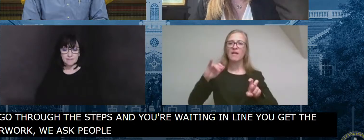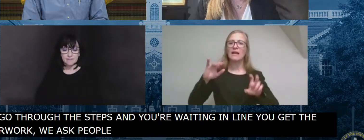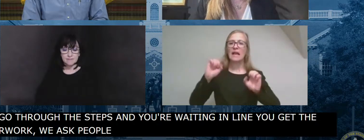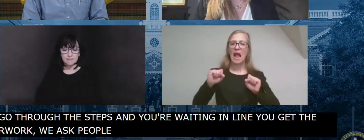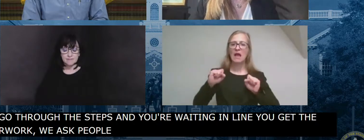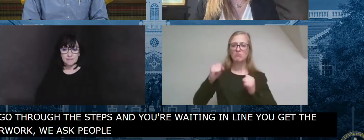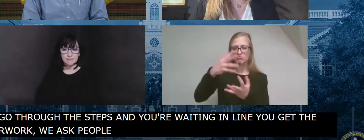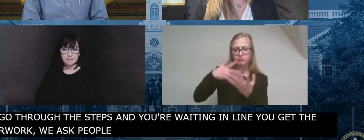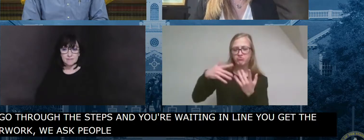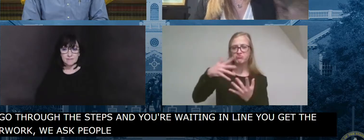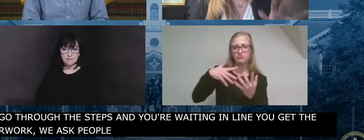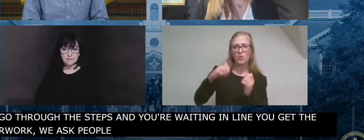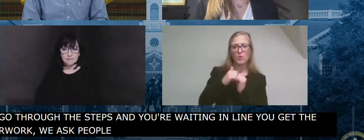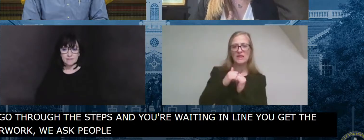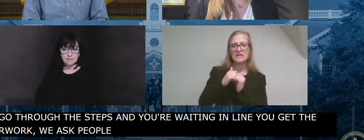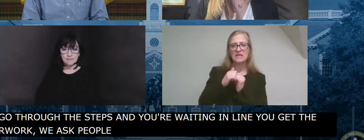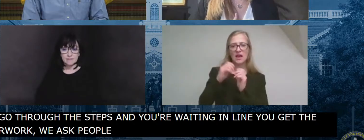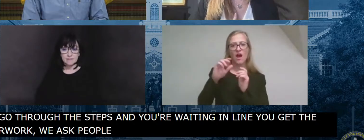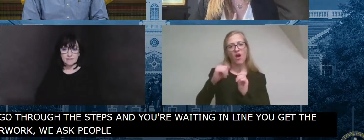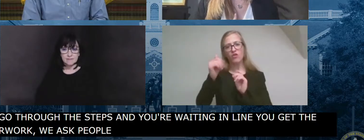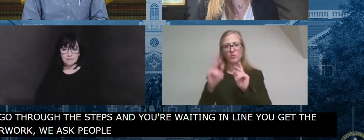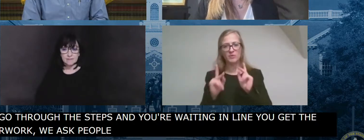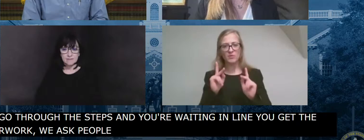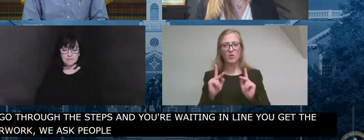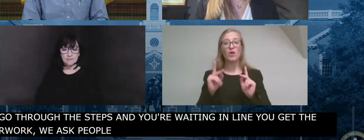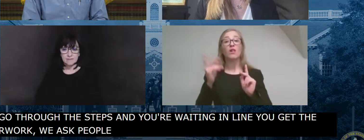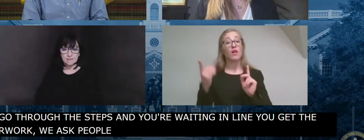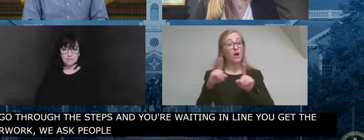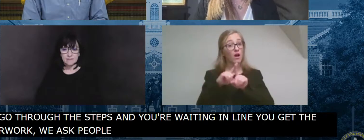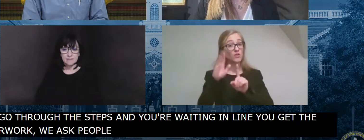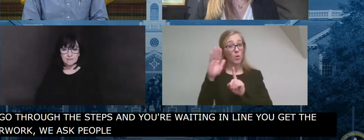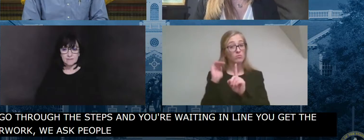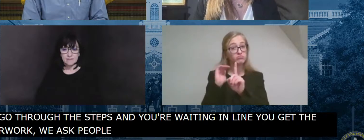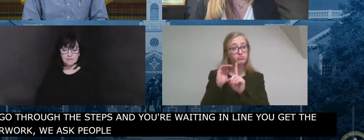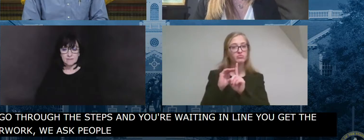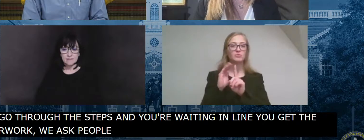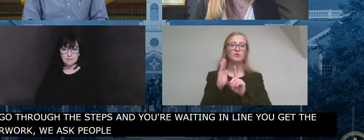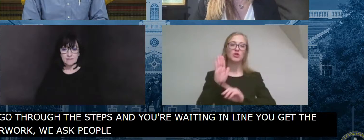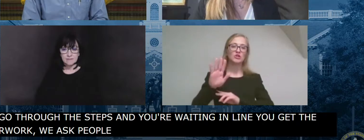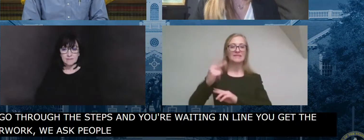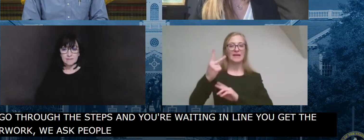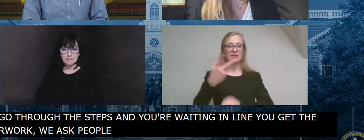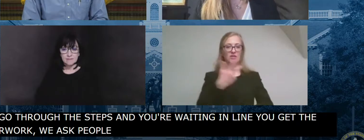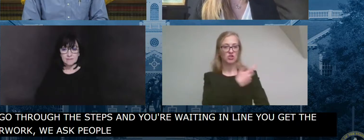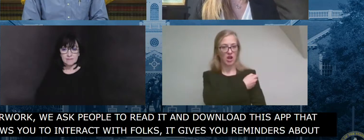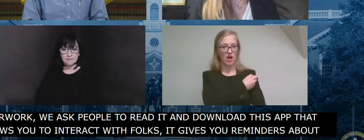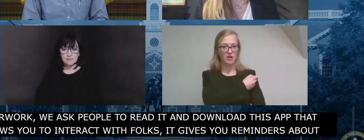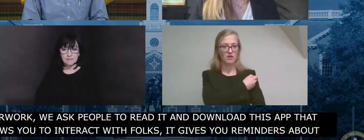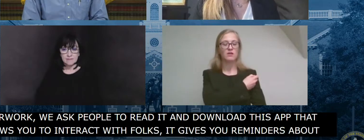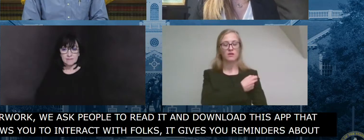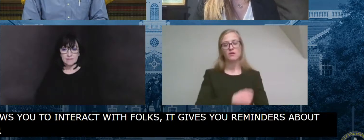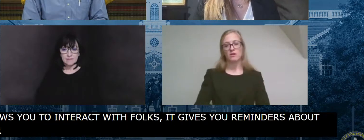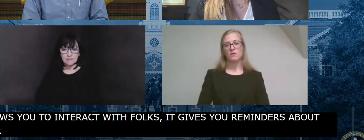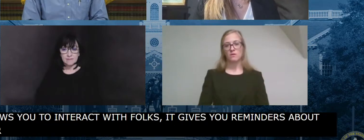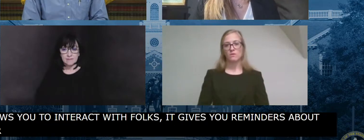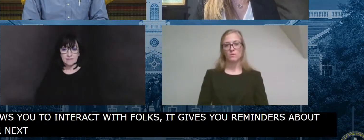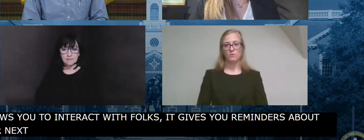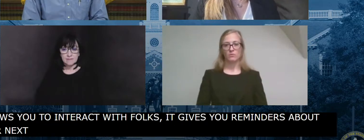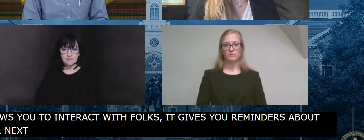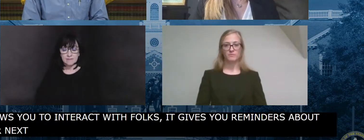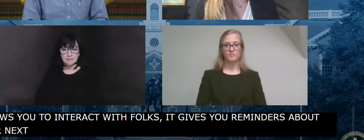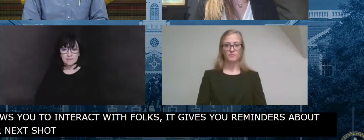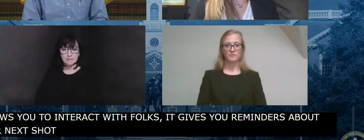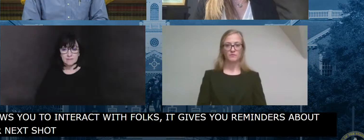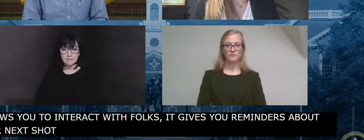interact with folks. It also gives you reminders about your next shot. And also we ask people to